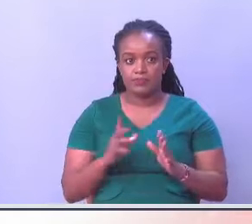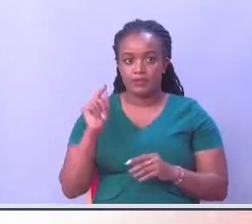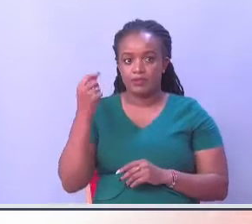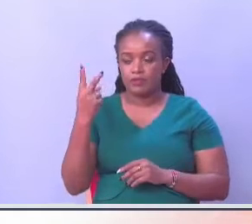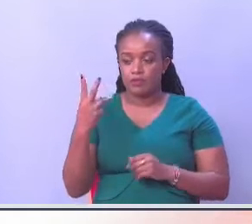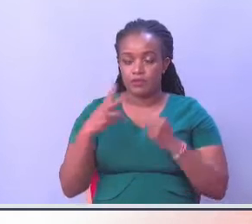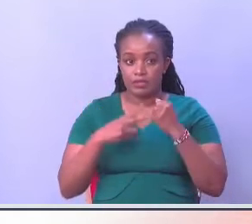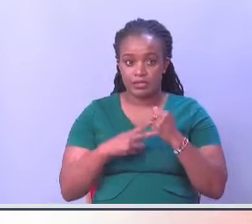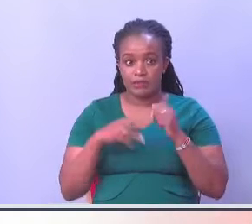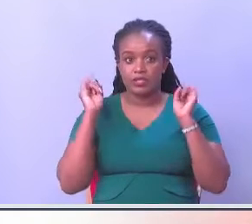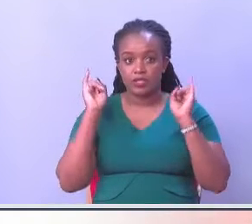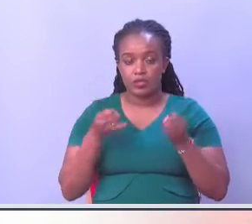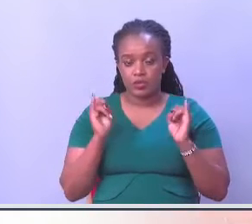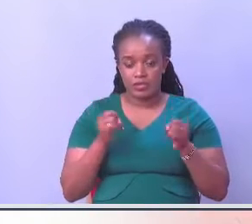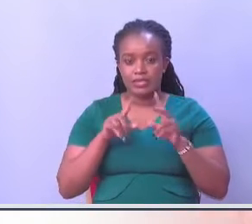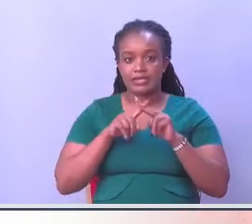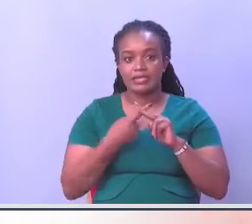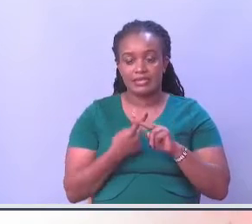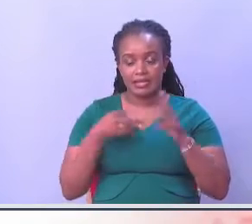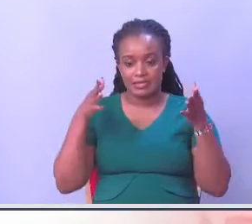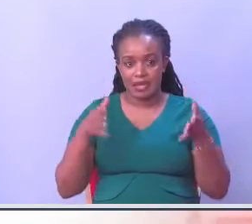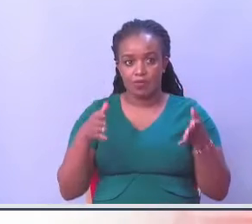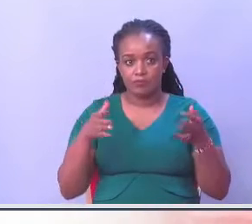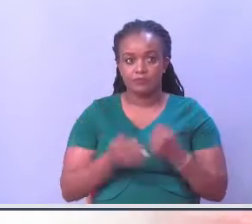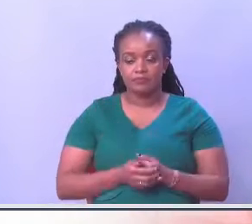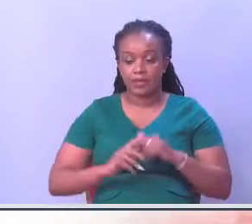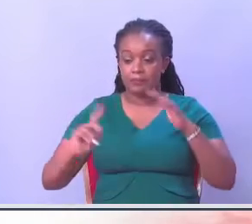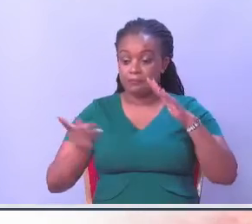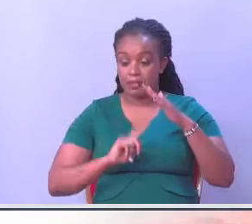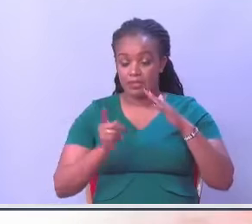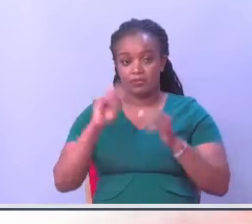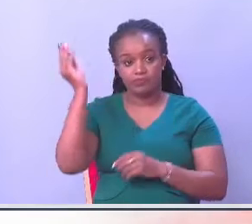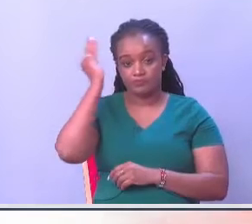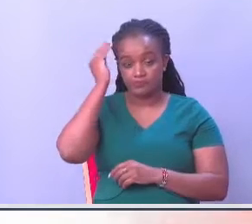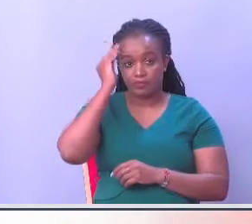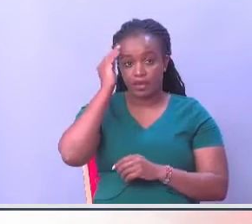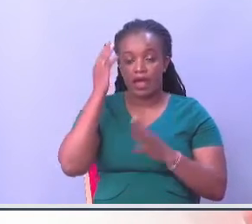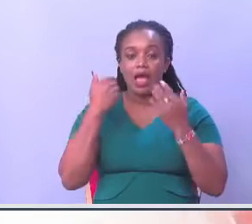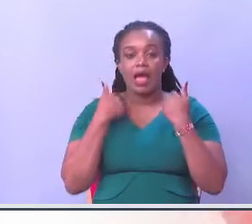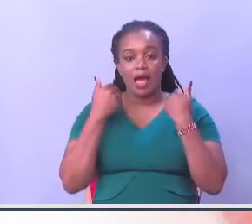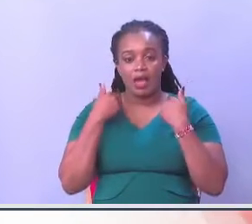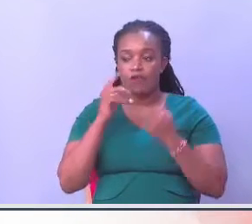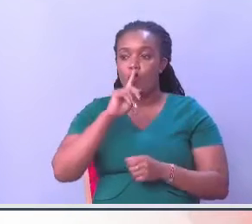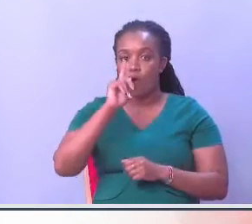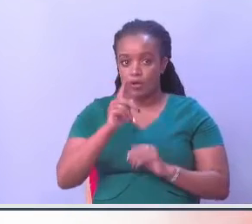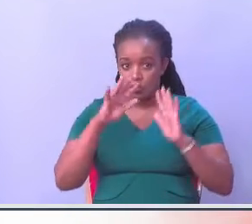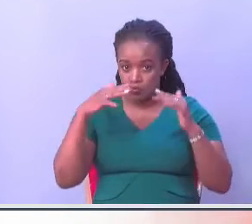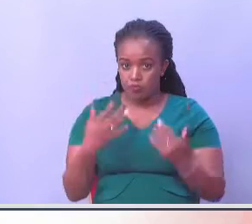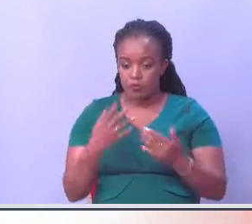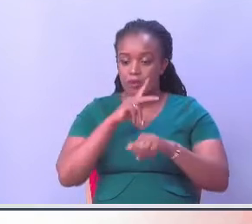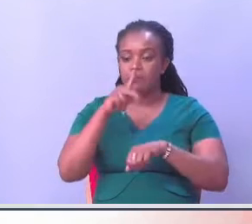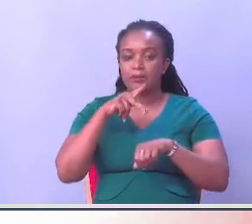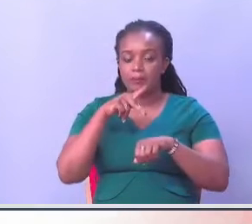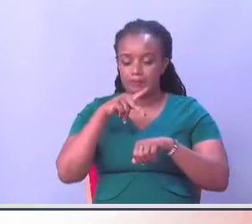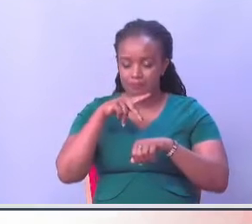7 News Tonight begins right now. The Ministry of Education has resolved to grant primary school learners a 3-day midterm